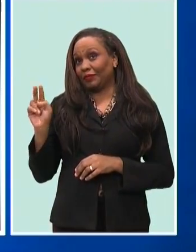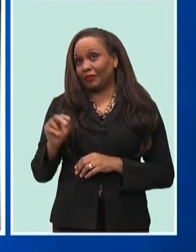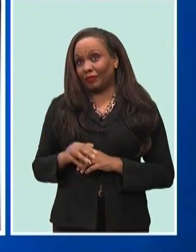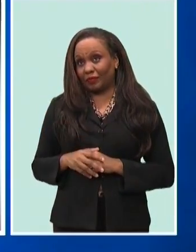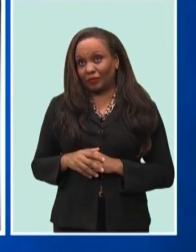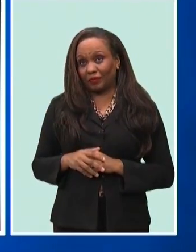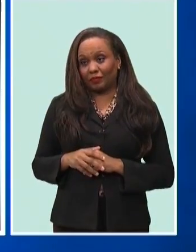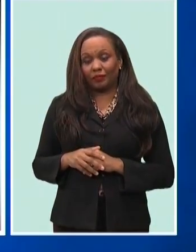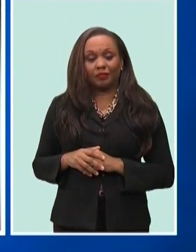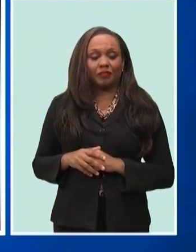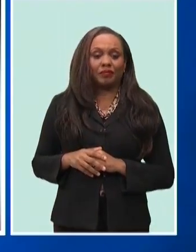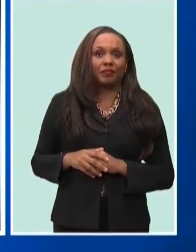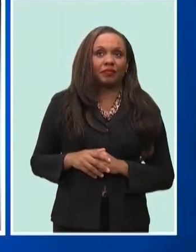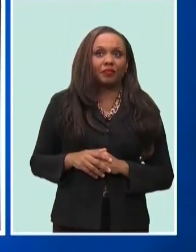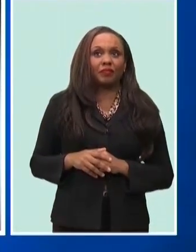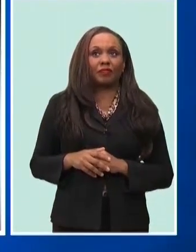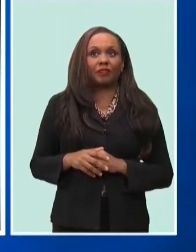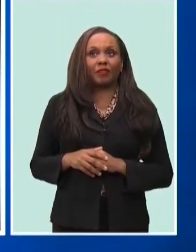Grass's 207.